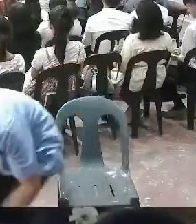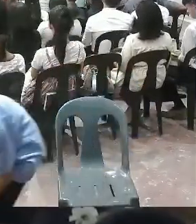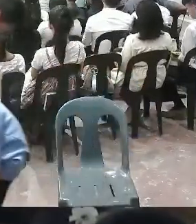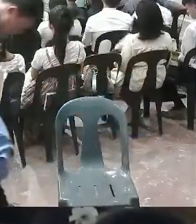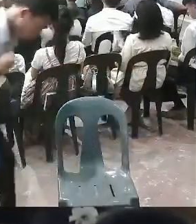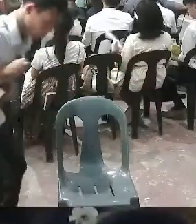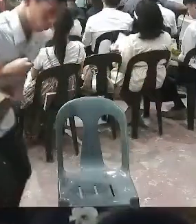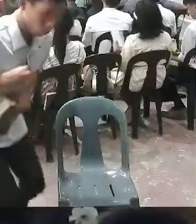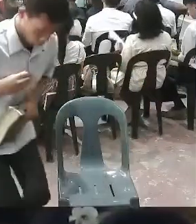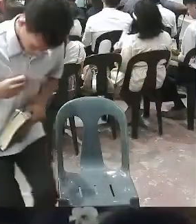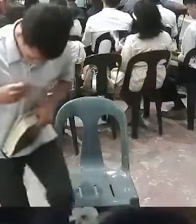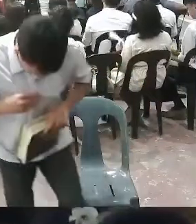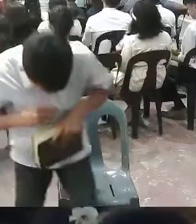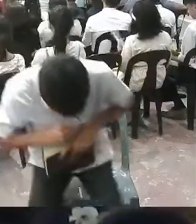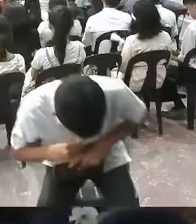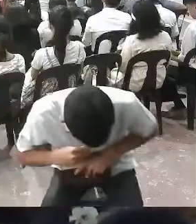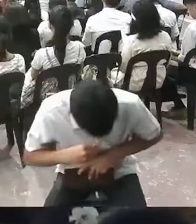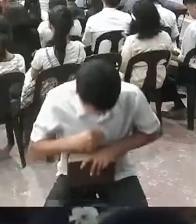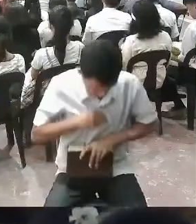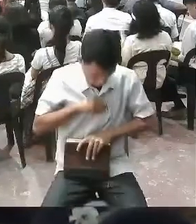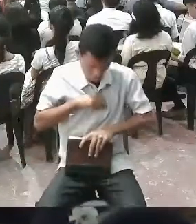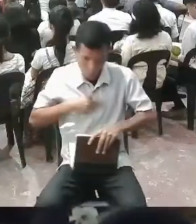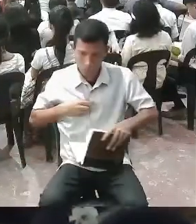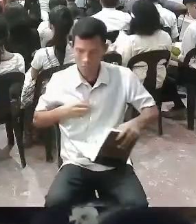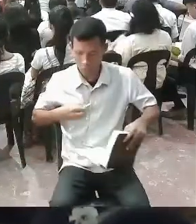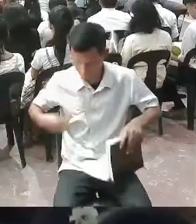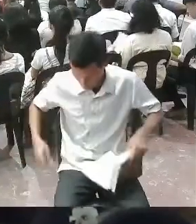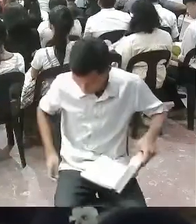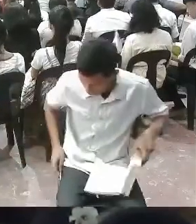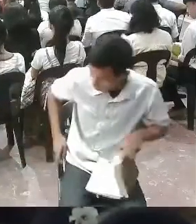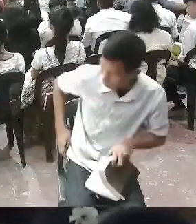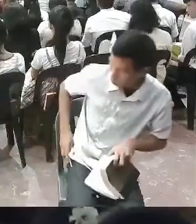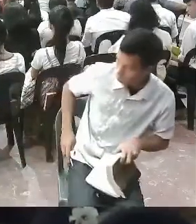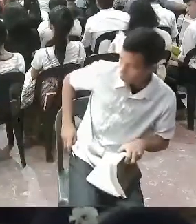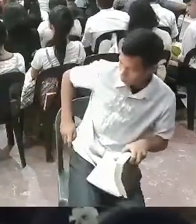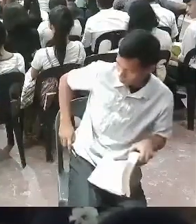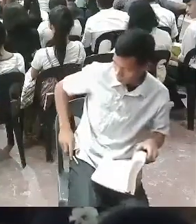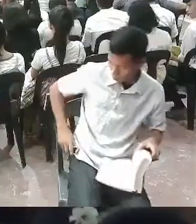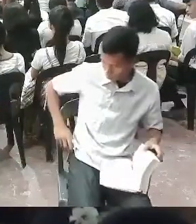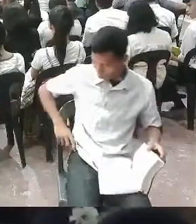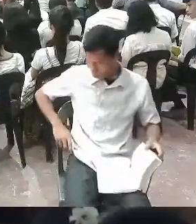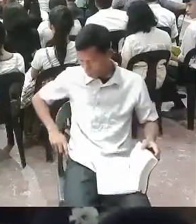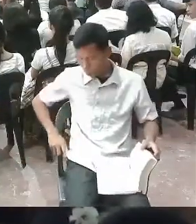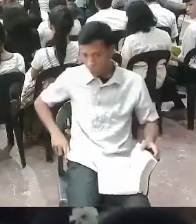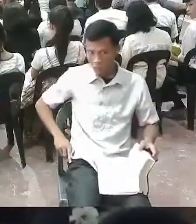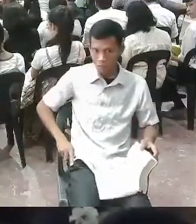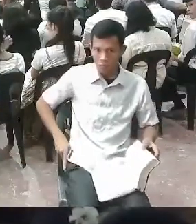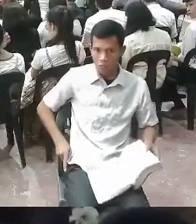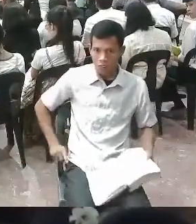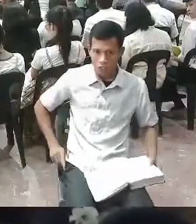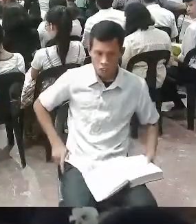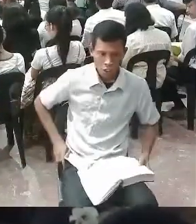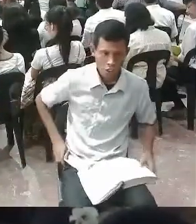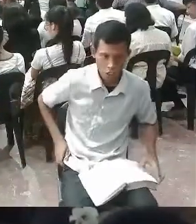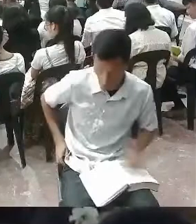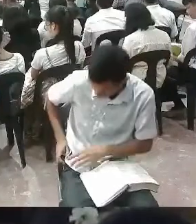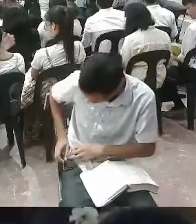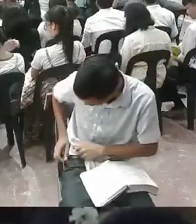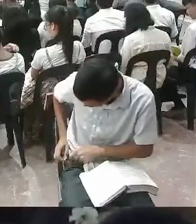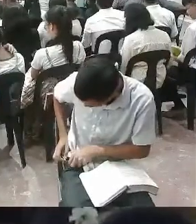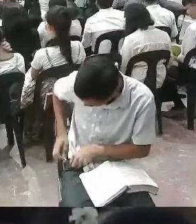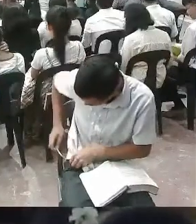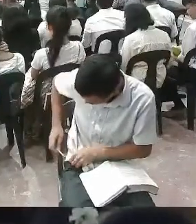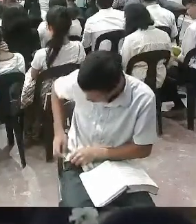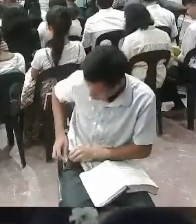word after justification is the word sanctification. The